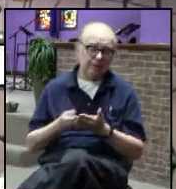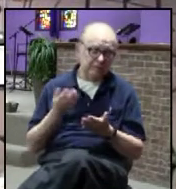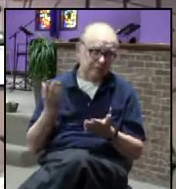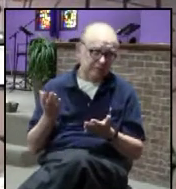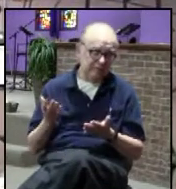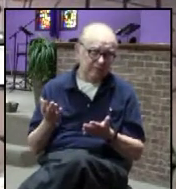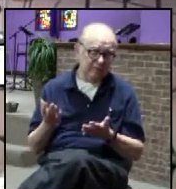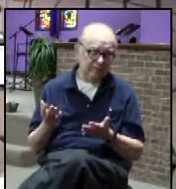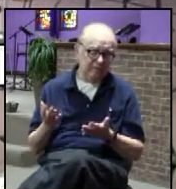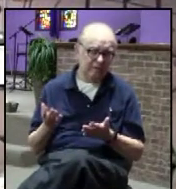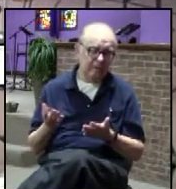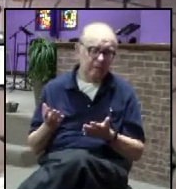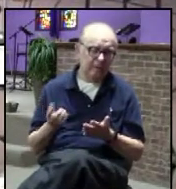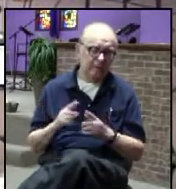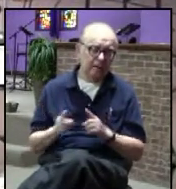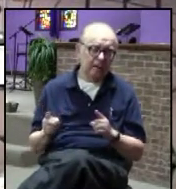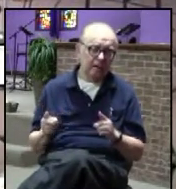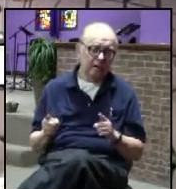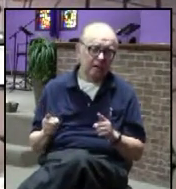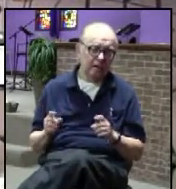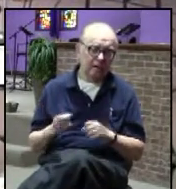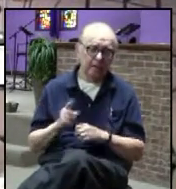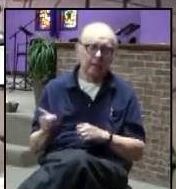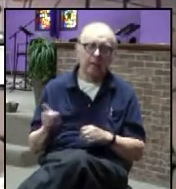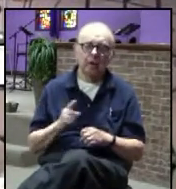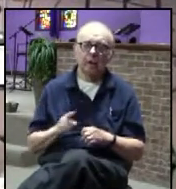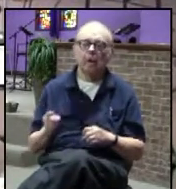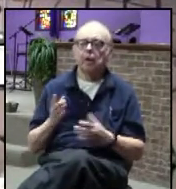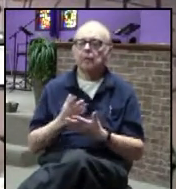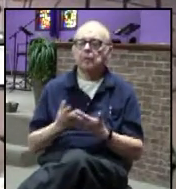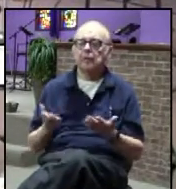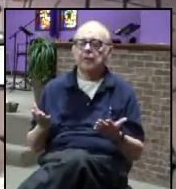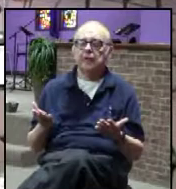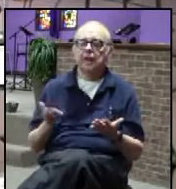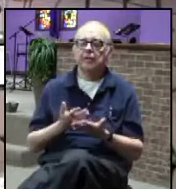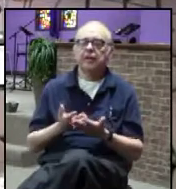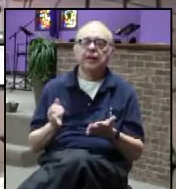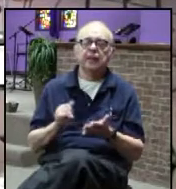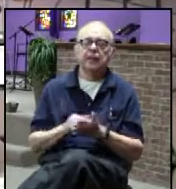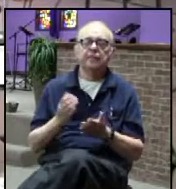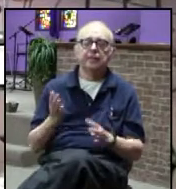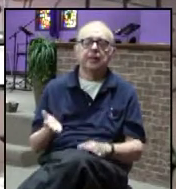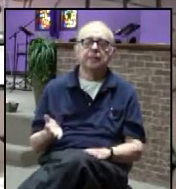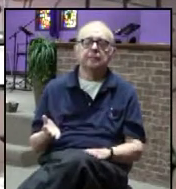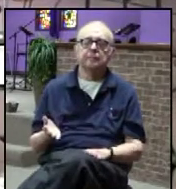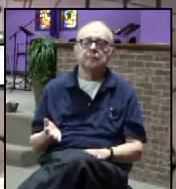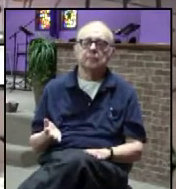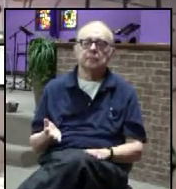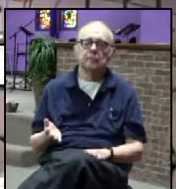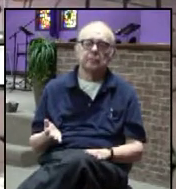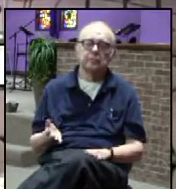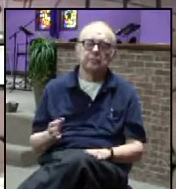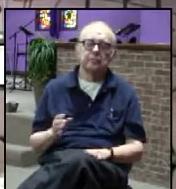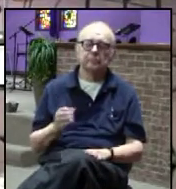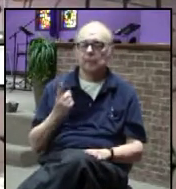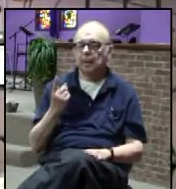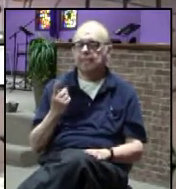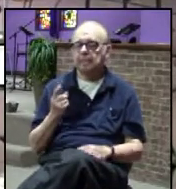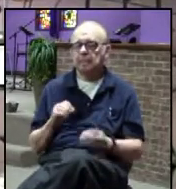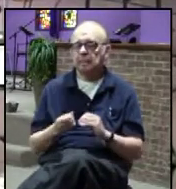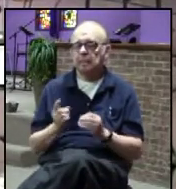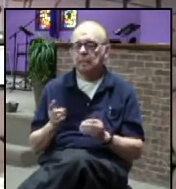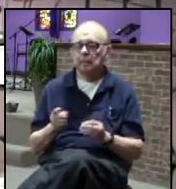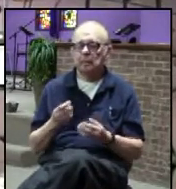expensive. But it's making them a part of everything that's there. And so we calculated how much it costs